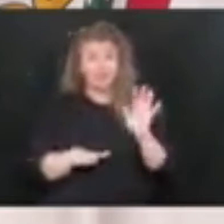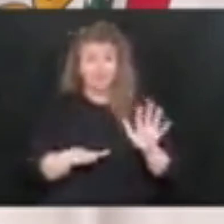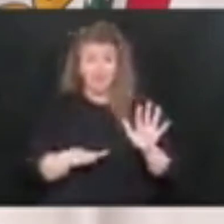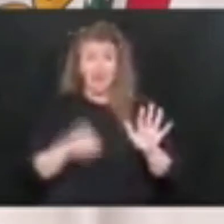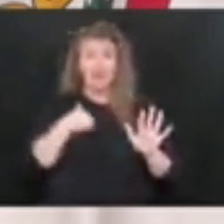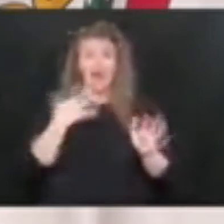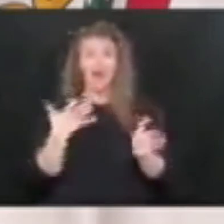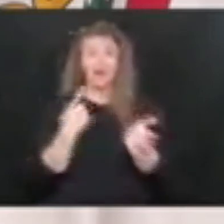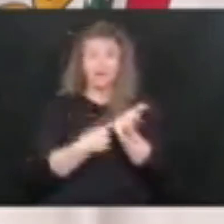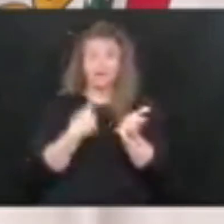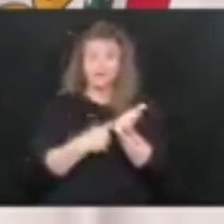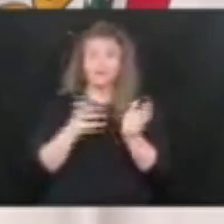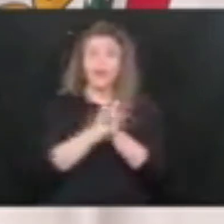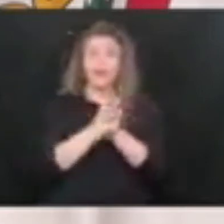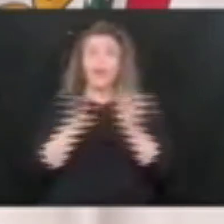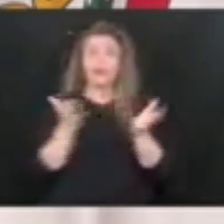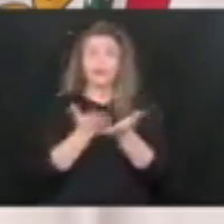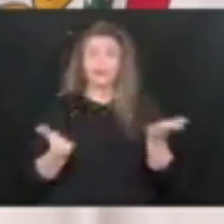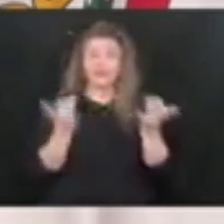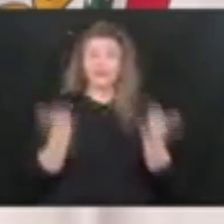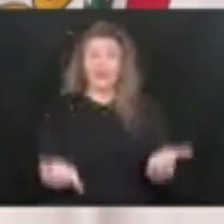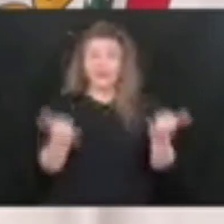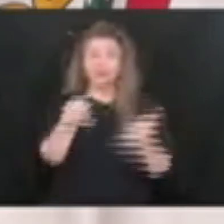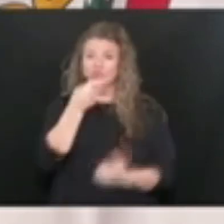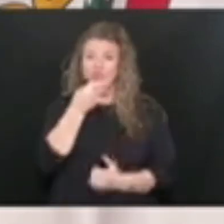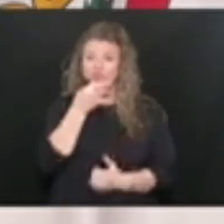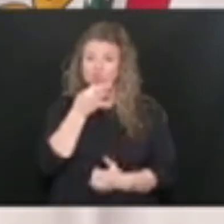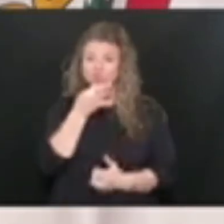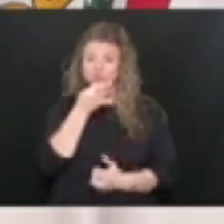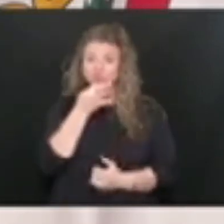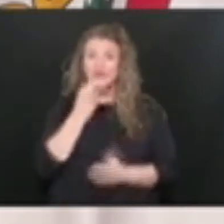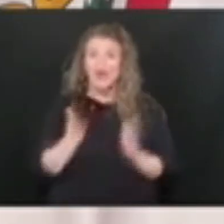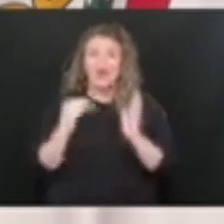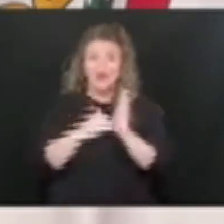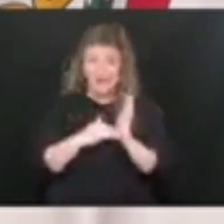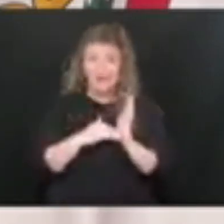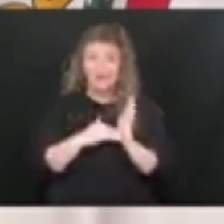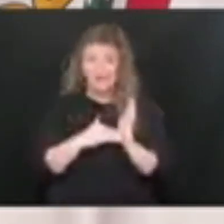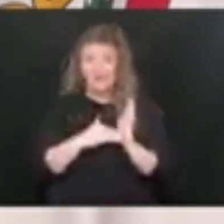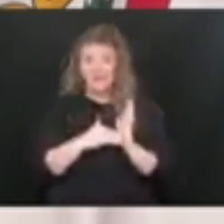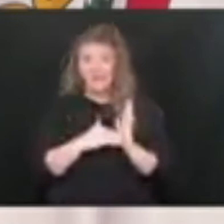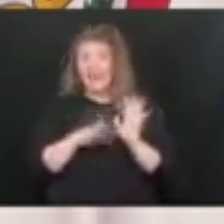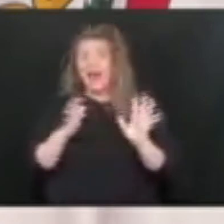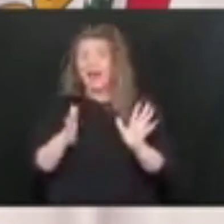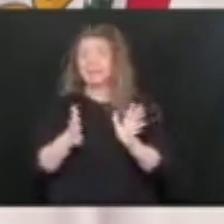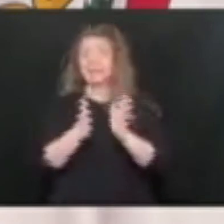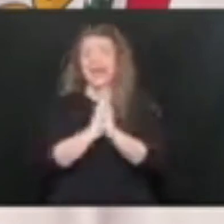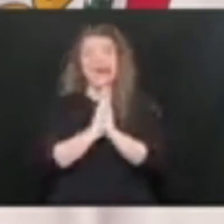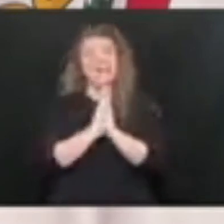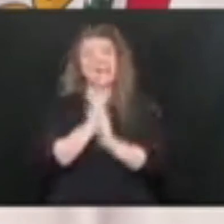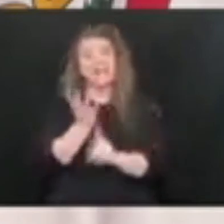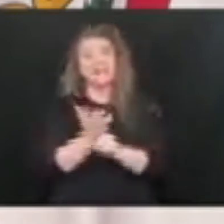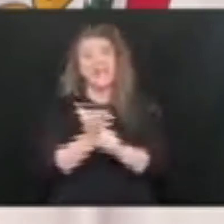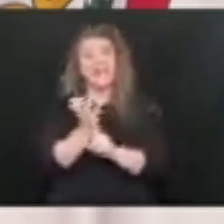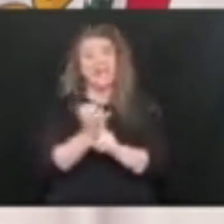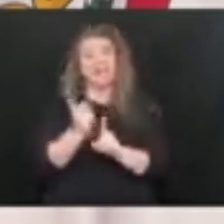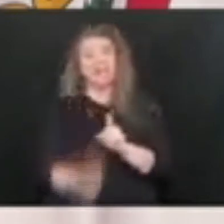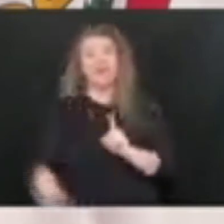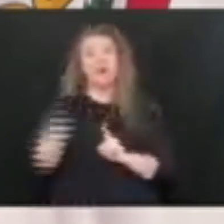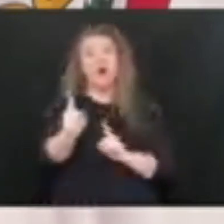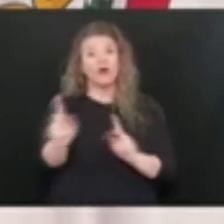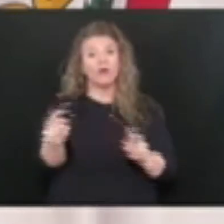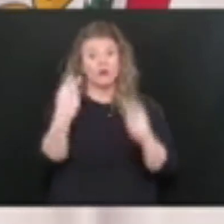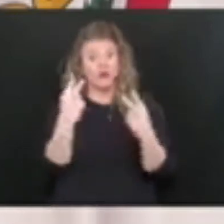go into a whole lot of stuff and everything, just a few moments and everything. Again, just asking and pleading with you to listen to